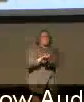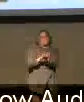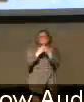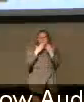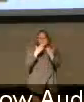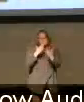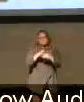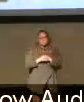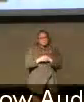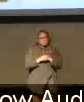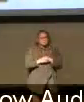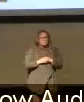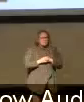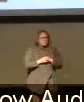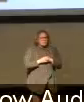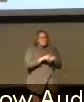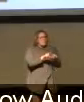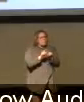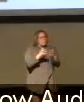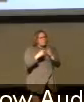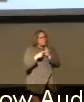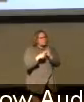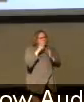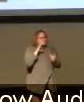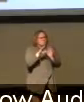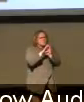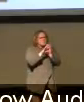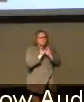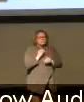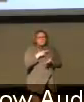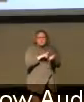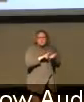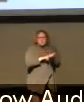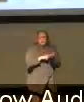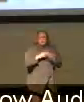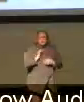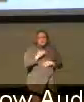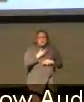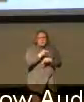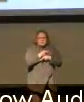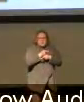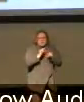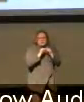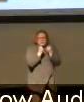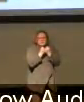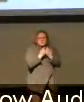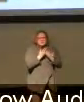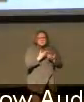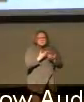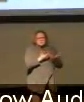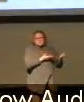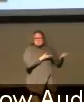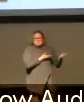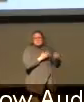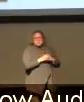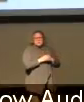I'd like to show some pictures of our nurses and our care teams. during the short time that I have left with